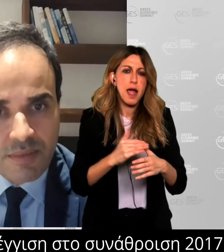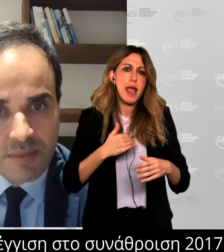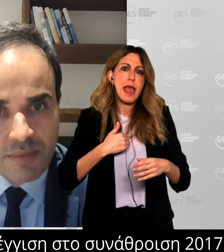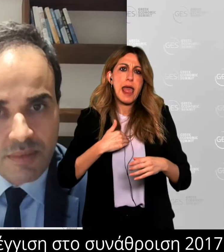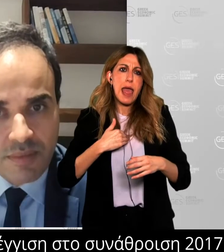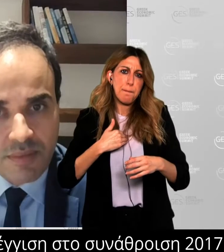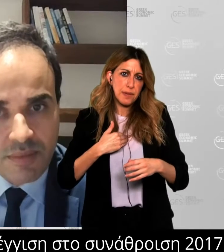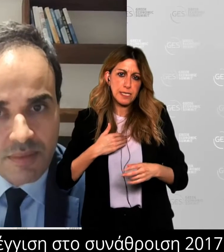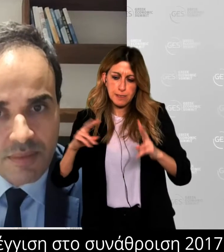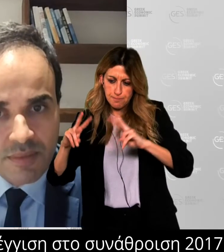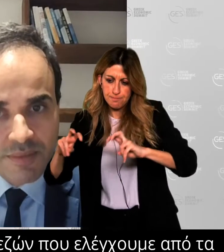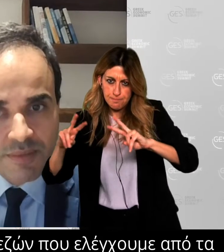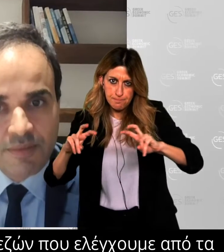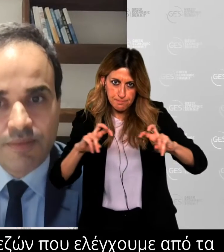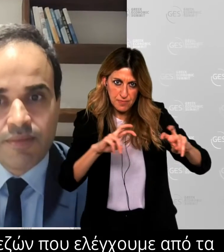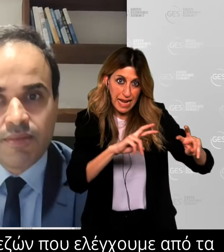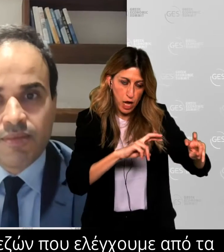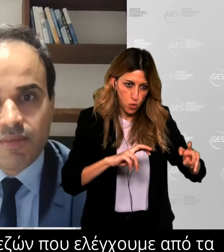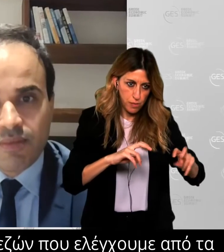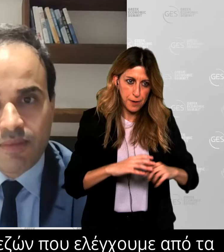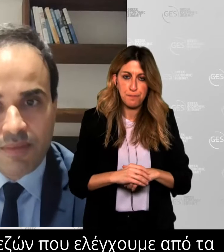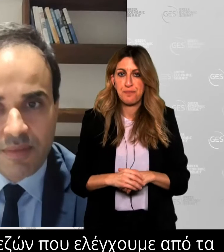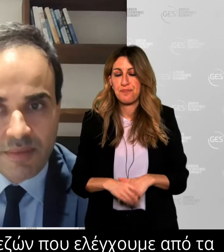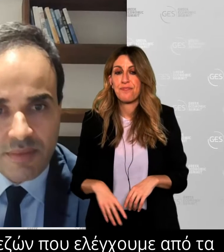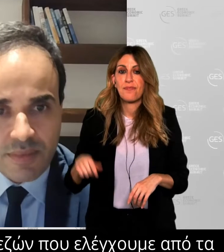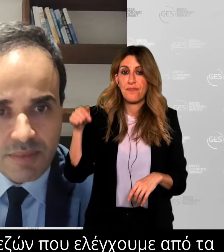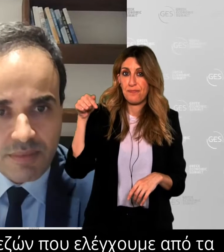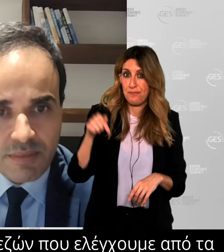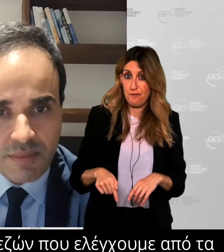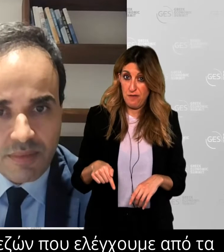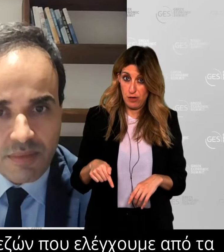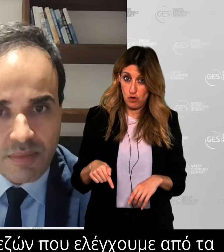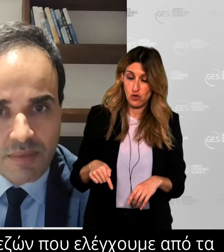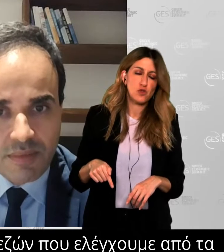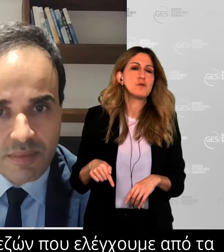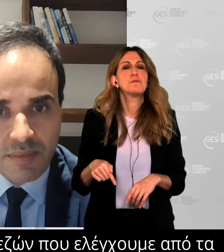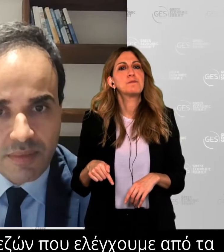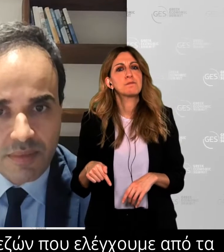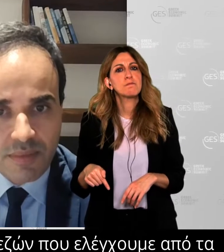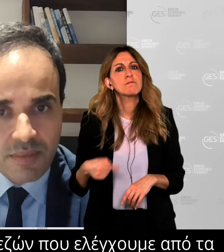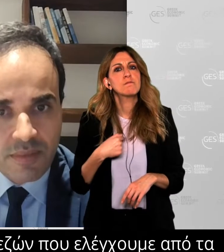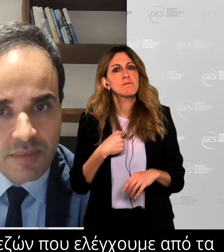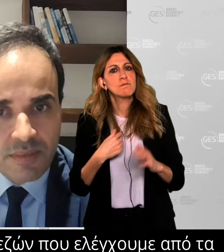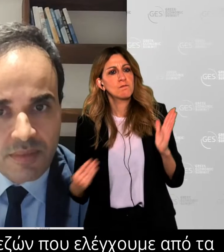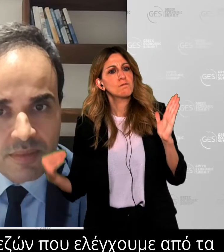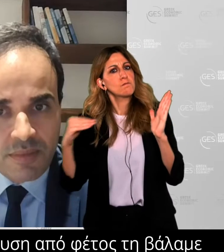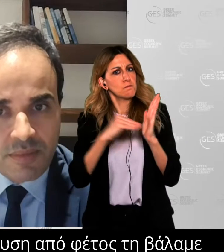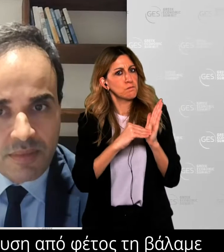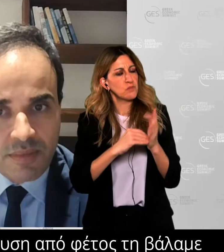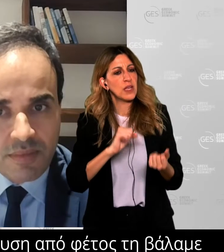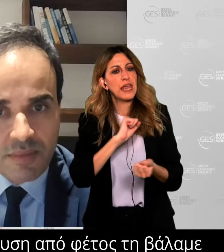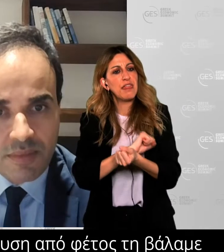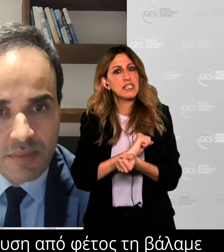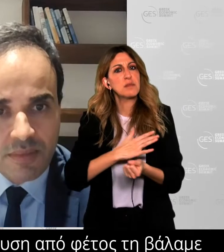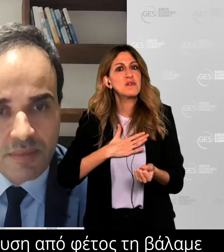public. We put it into our group scorecard. So that drives the remuneration, the pay for pretty much everyone across